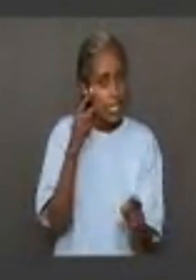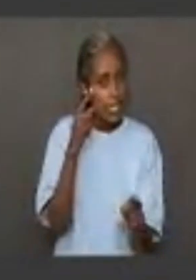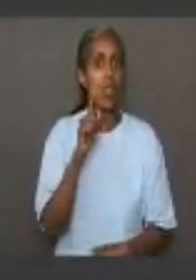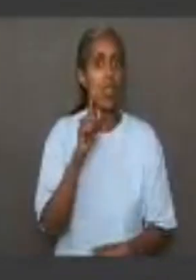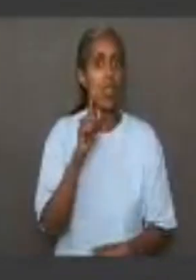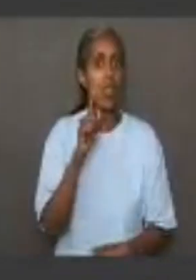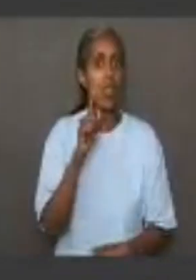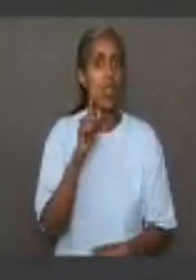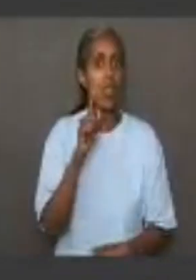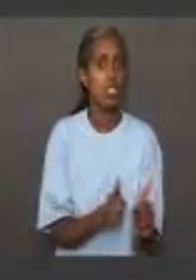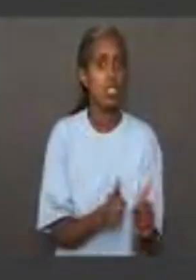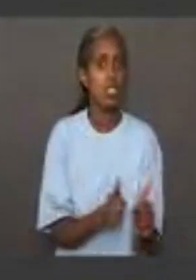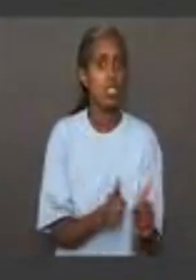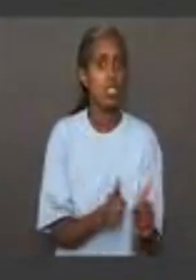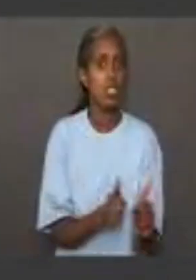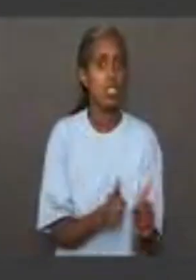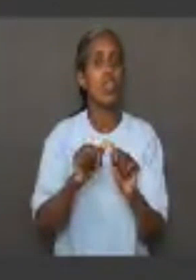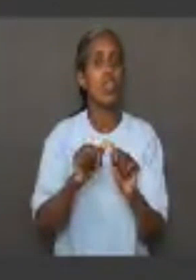following regions.